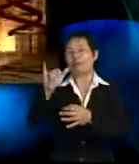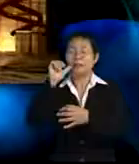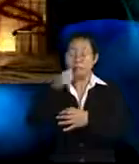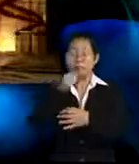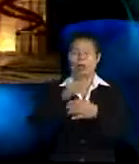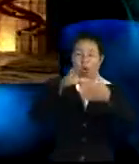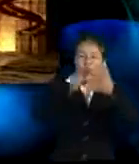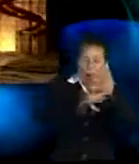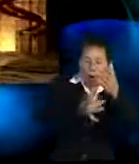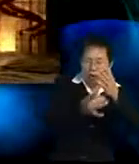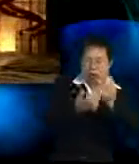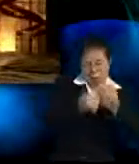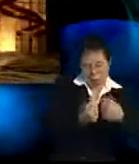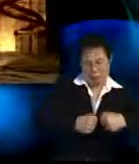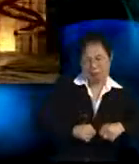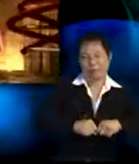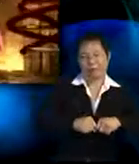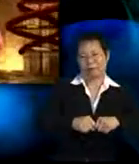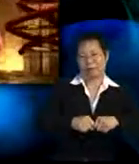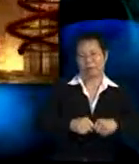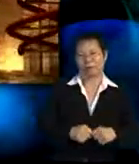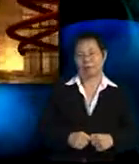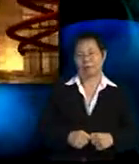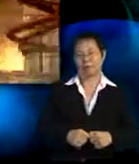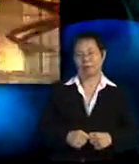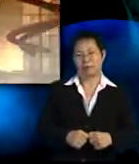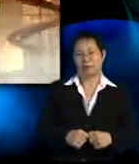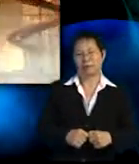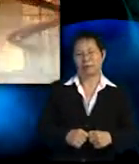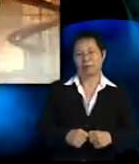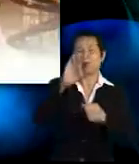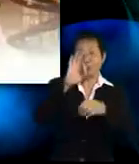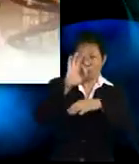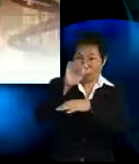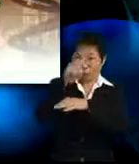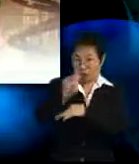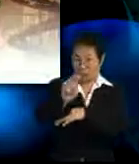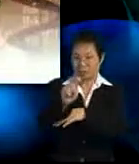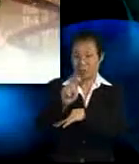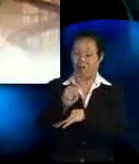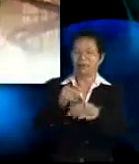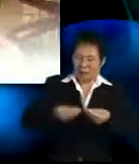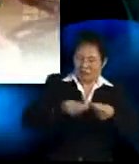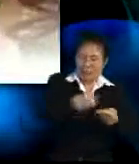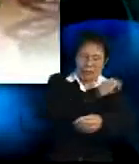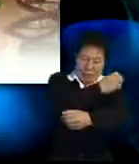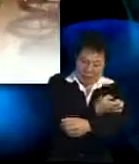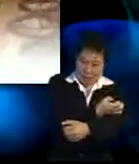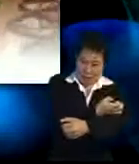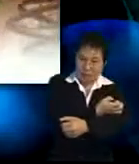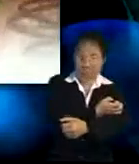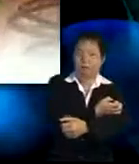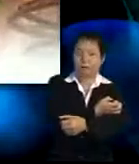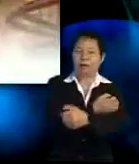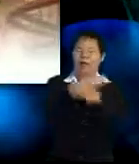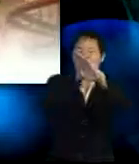Oil is fat in liquid state. The functions of fat include supplying energy, as an